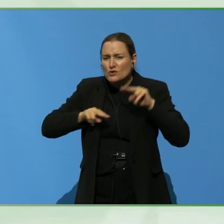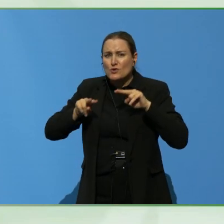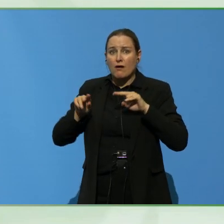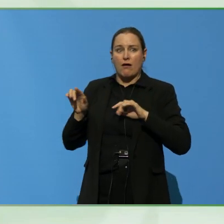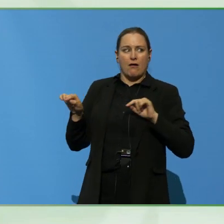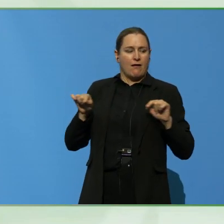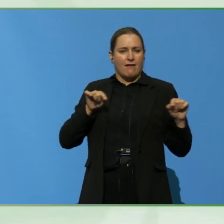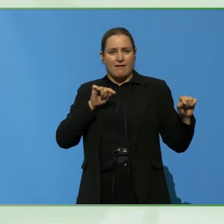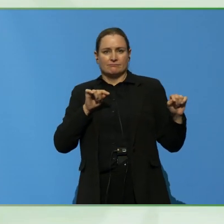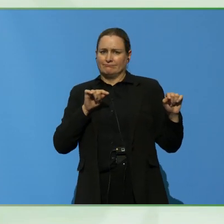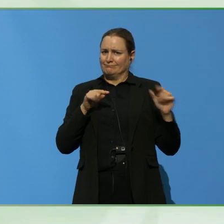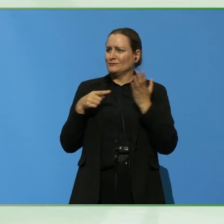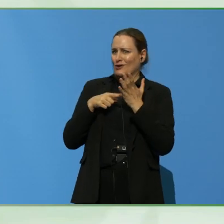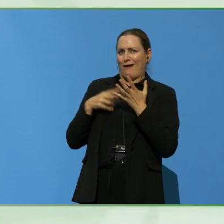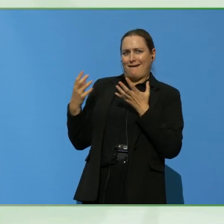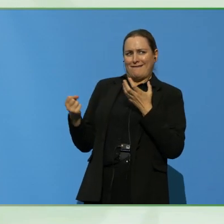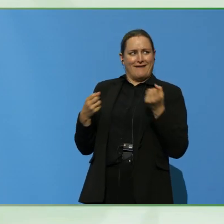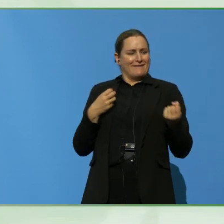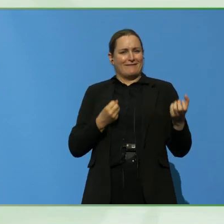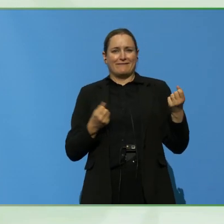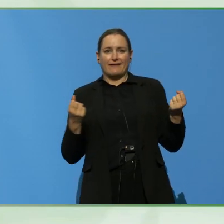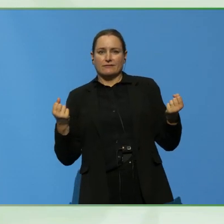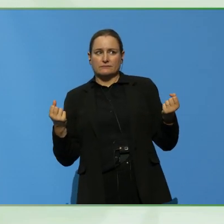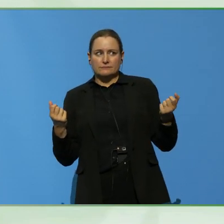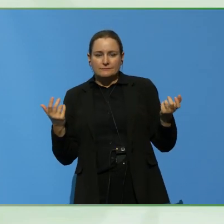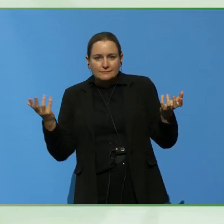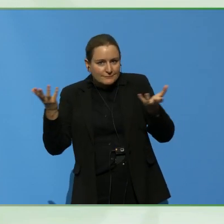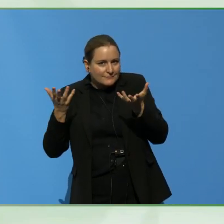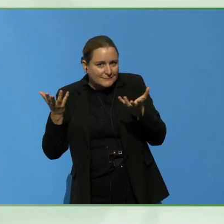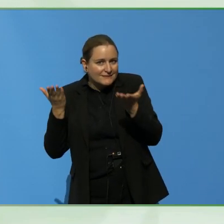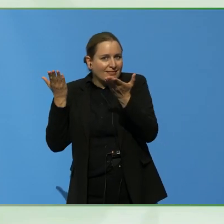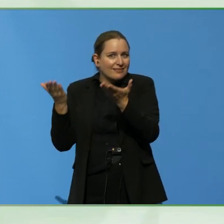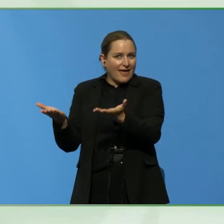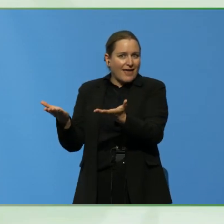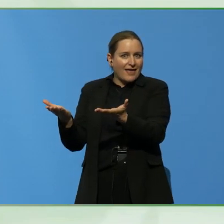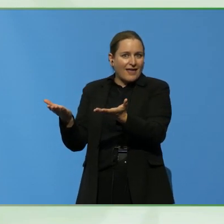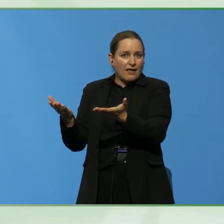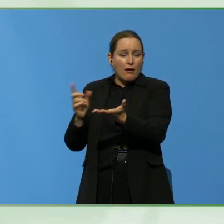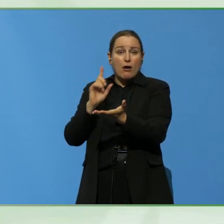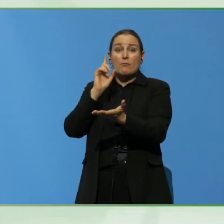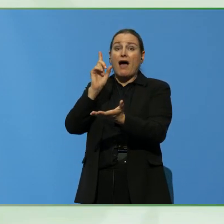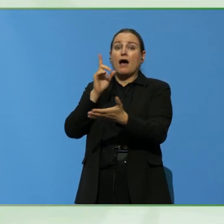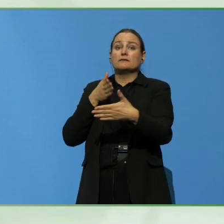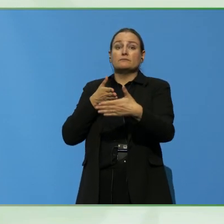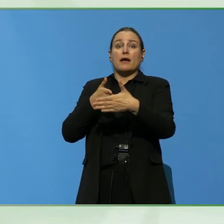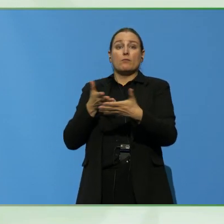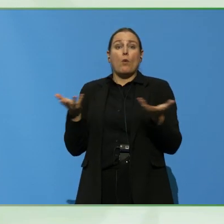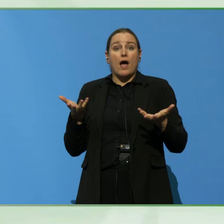when it comes to assistive technologies. I think that we have a gap when it comes to